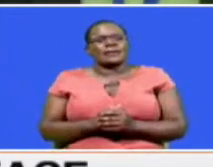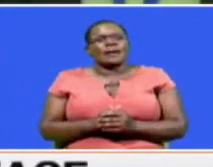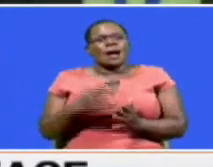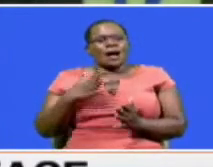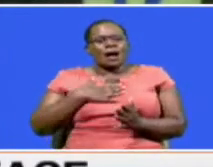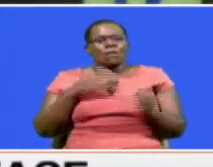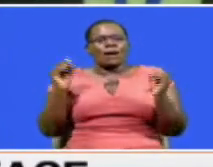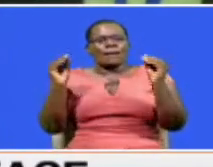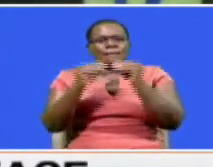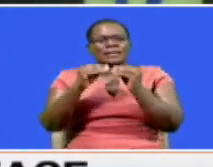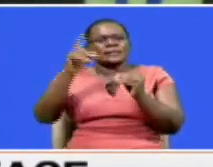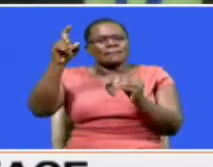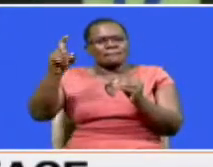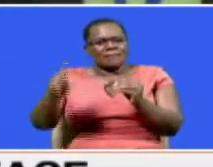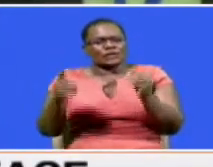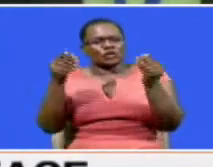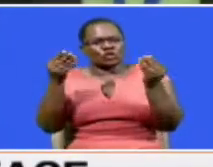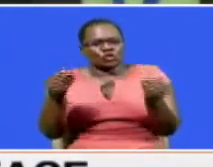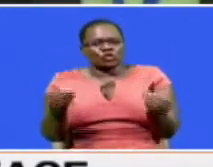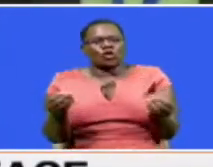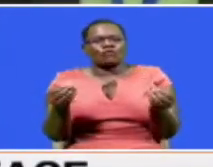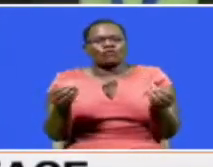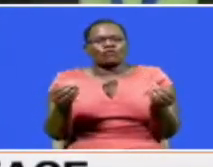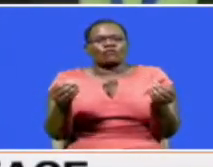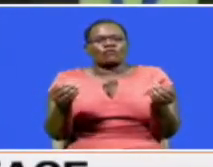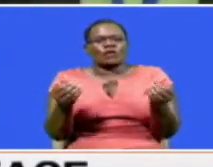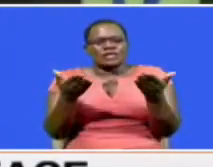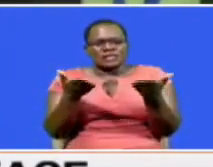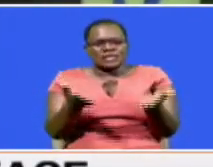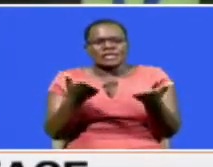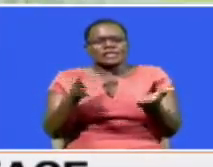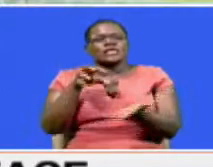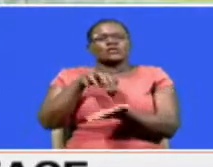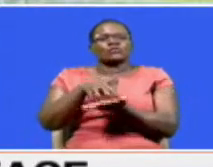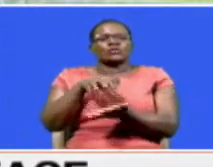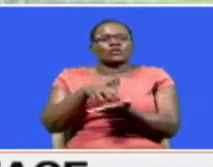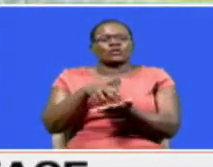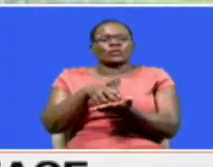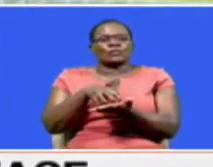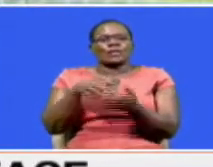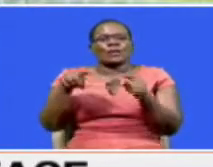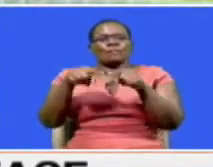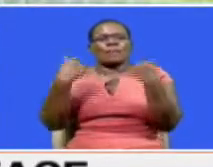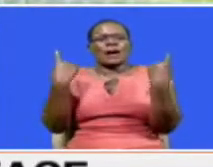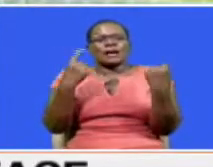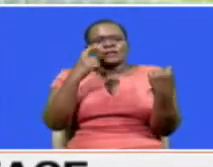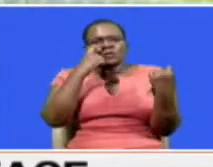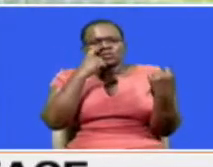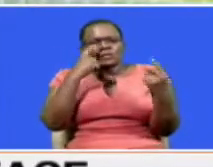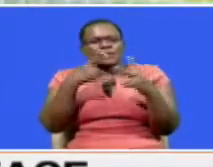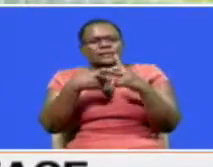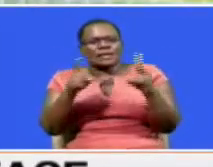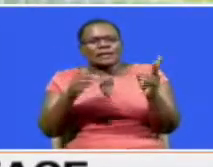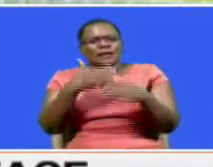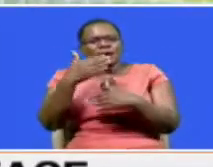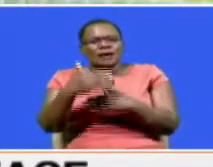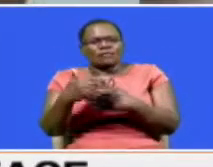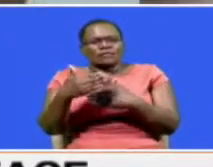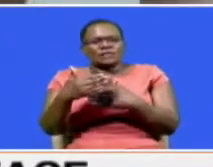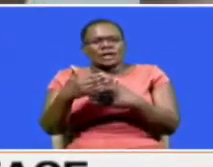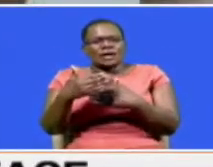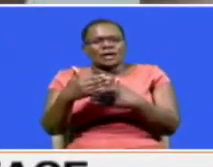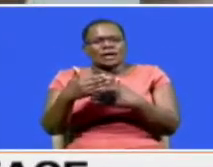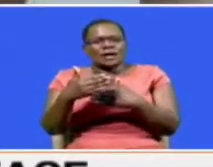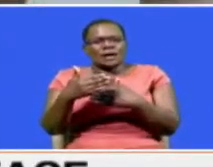Our meeting must address this unfolding situation. The conflict in Sudan began after the head of the